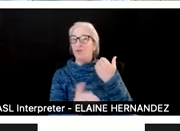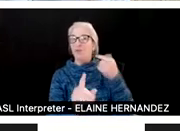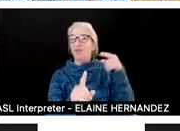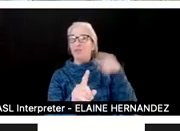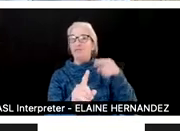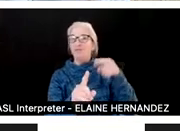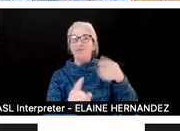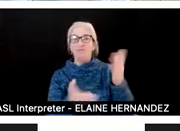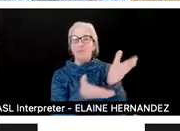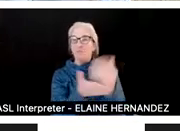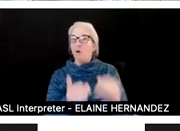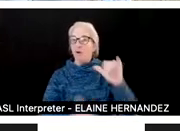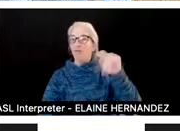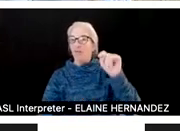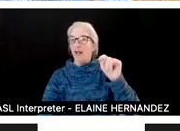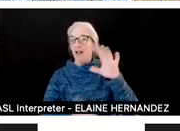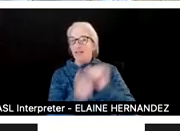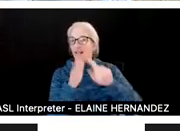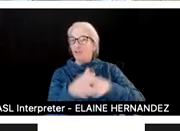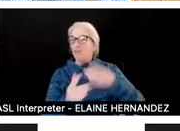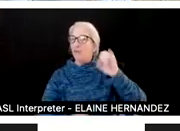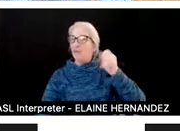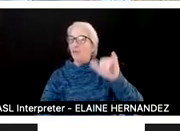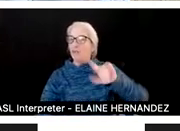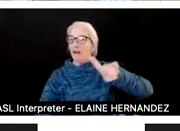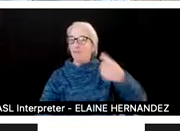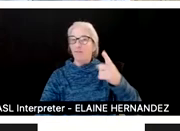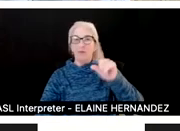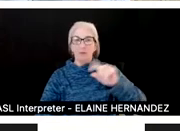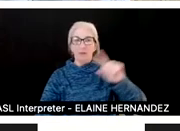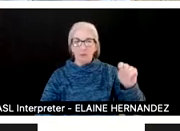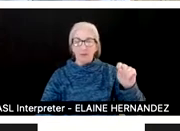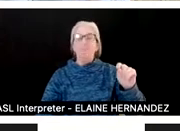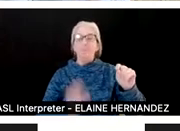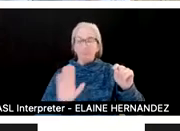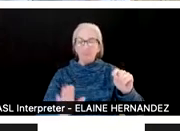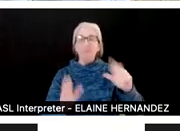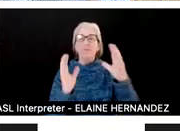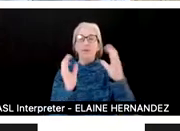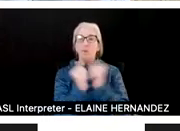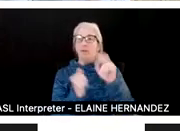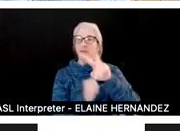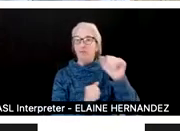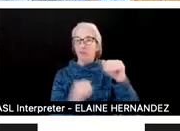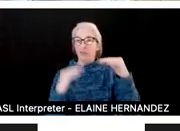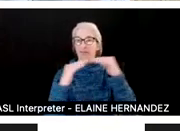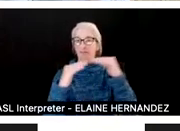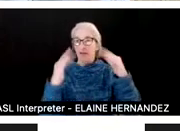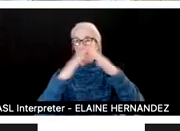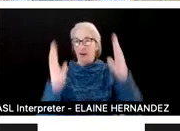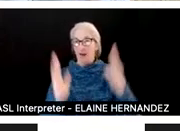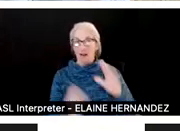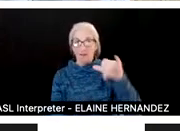to it that I want people to understand. So under the Virginia Fair Housing Act, it defines source